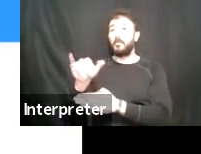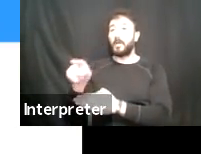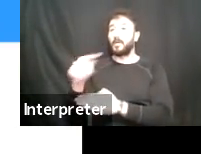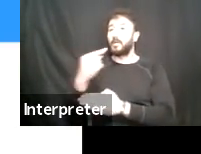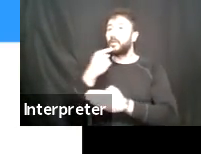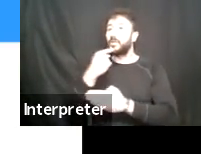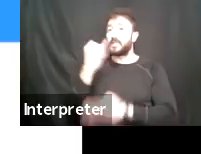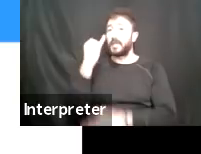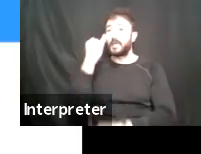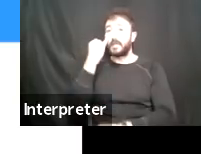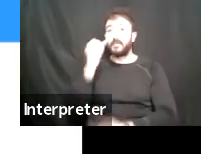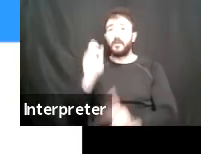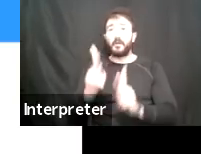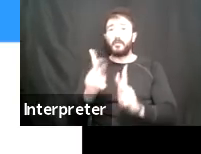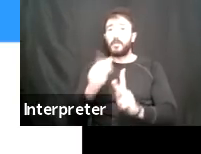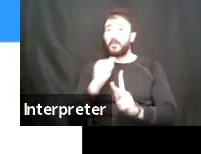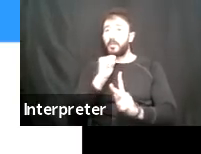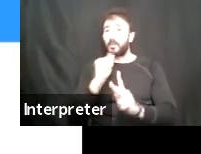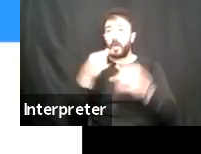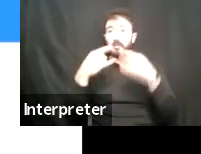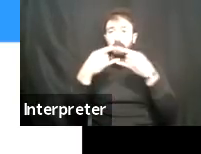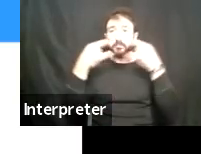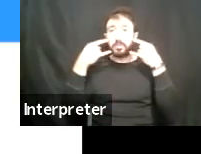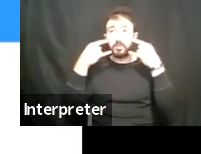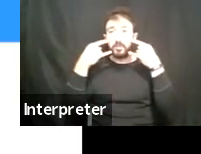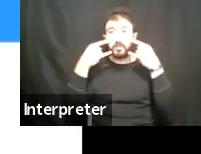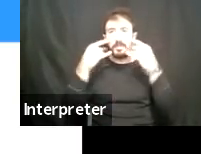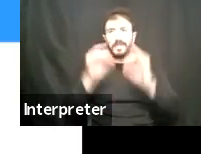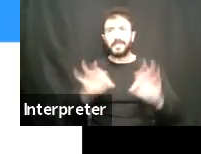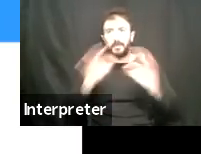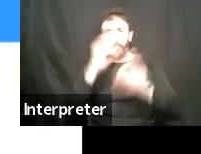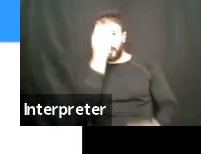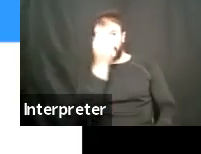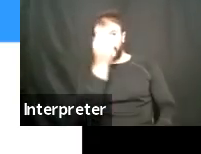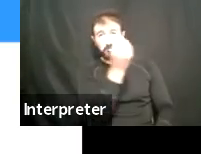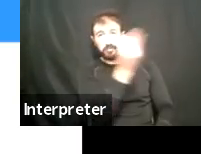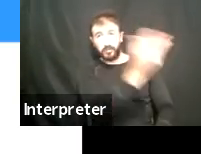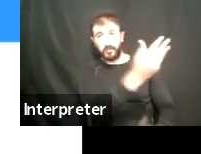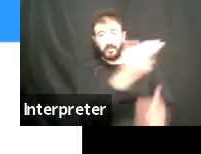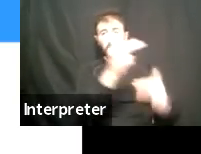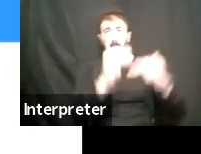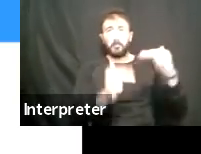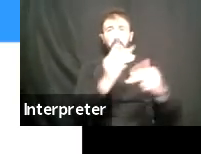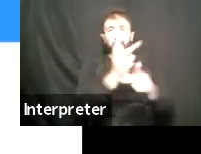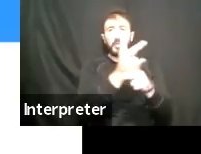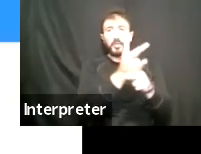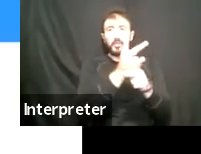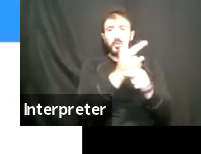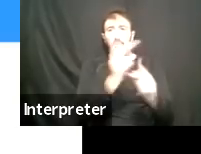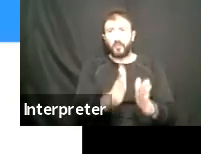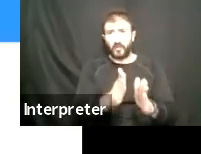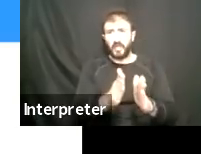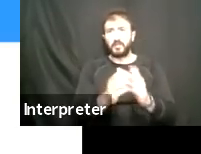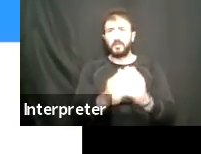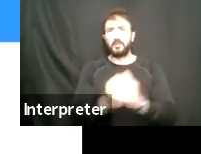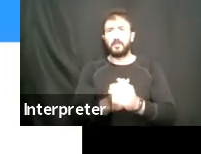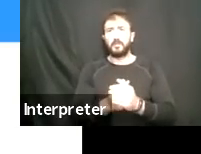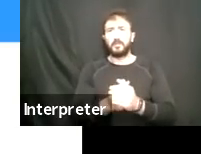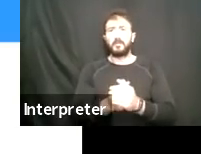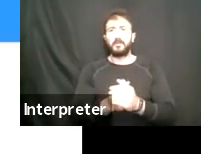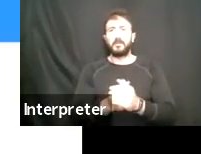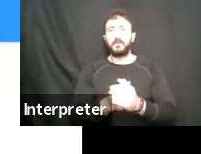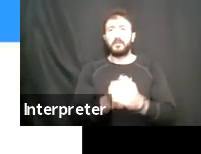should be telling your building supervisor, who will address that with the employee or the student. The physical